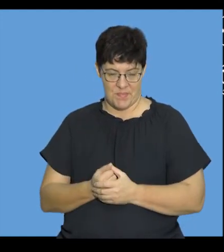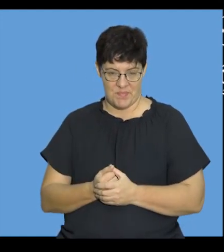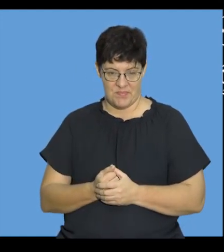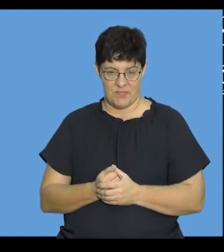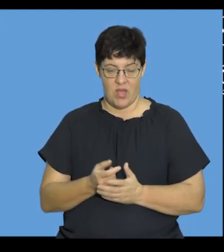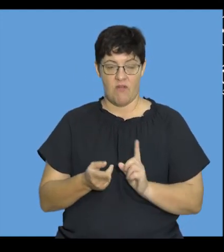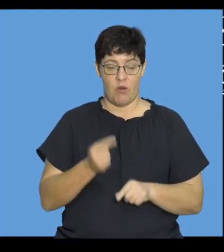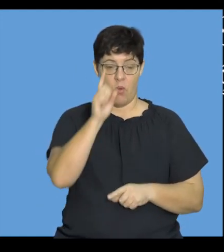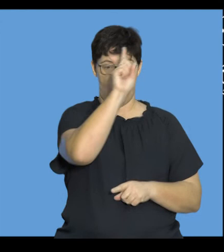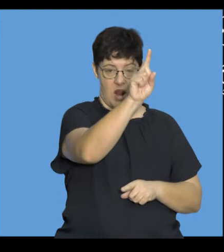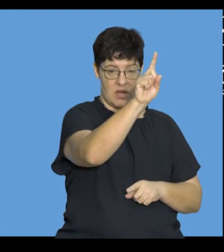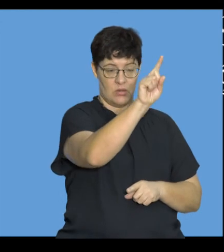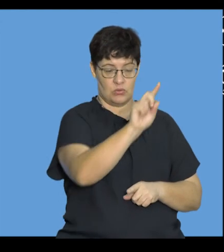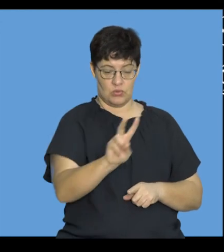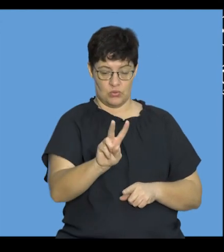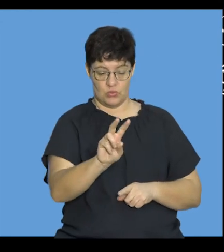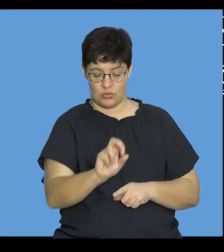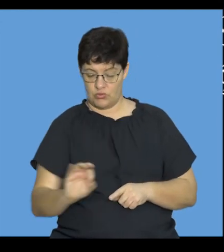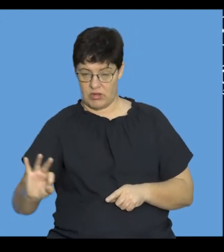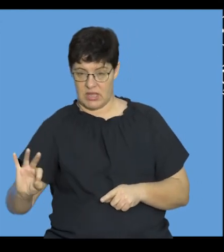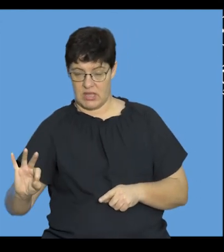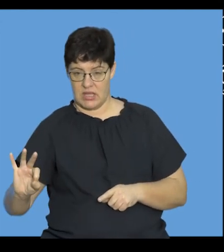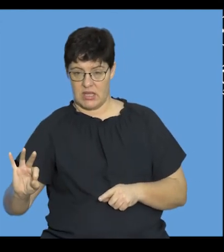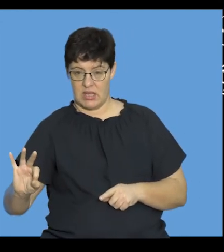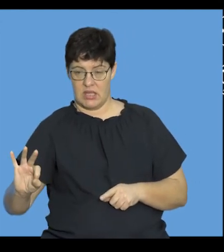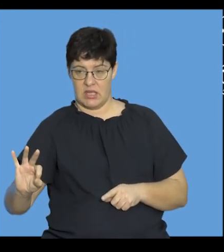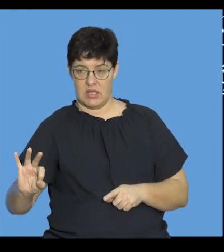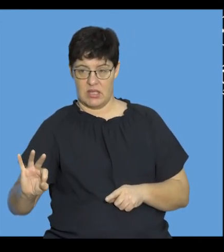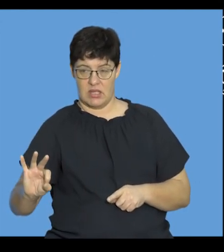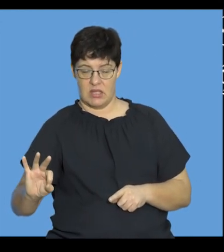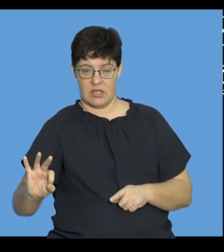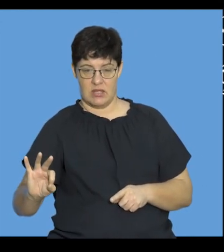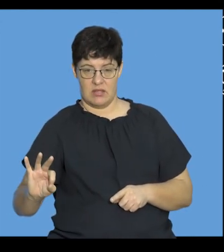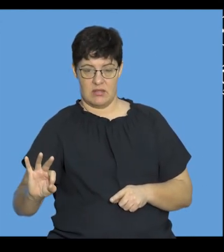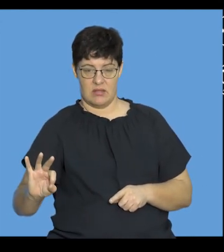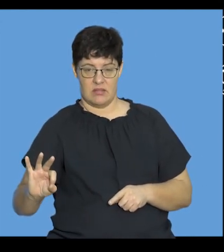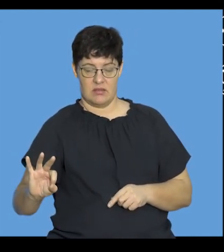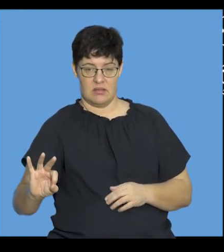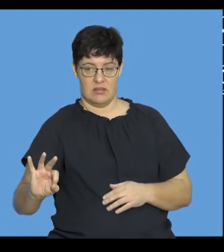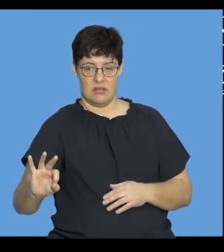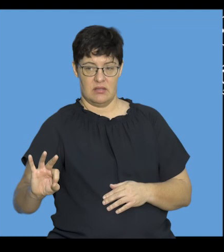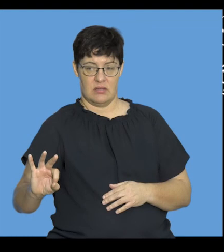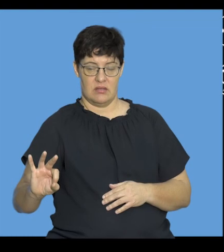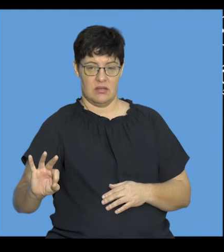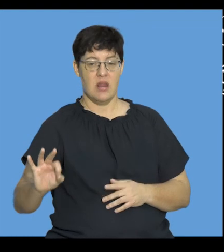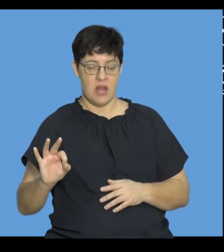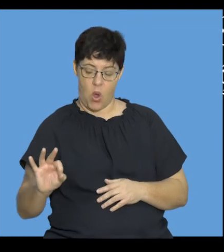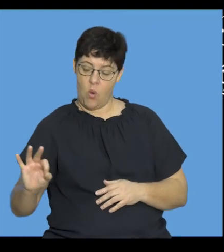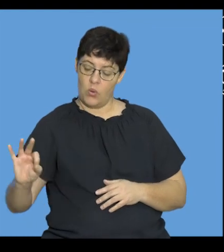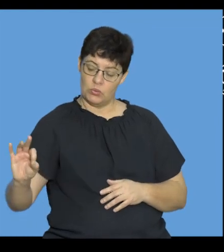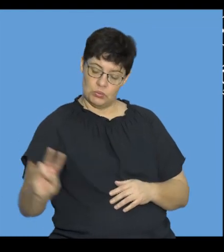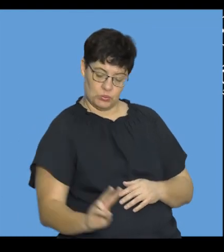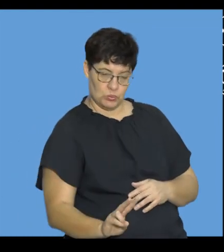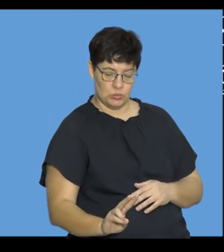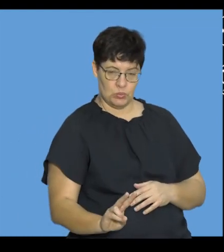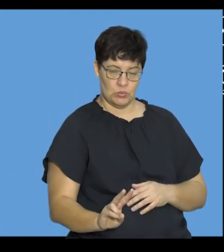to 2 to 3. 1, 2, 3. It comes back to 2 again. Can you